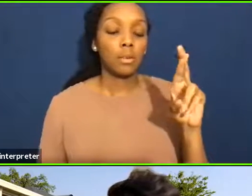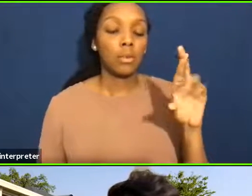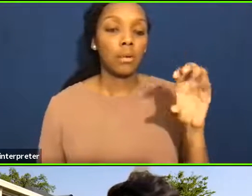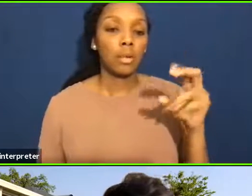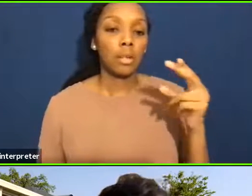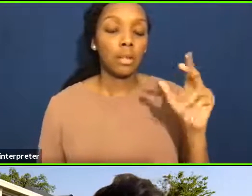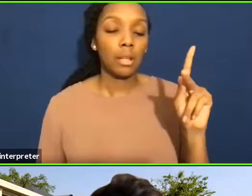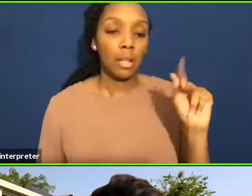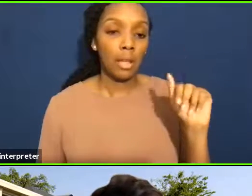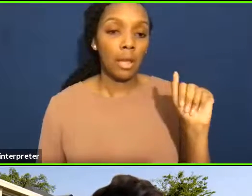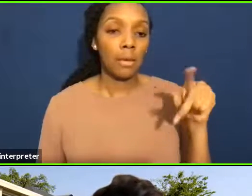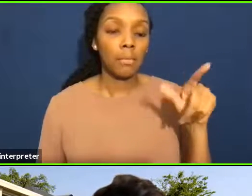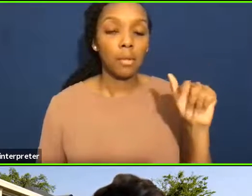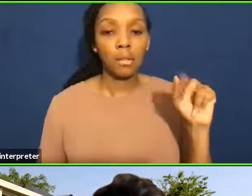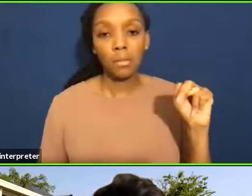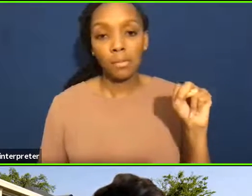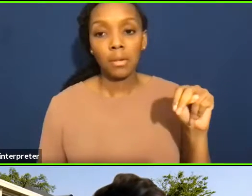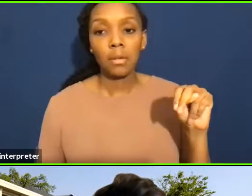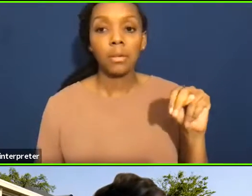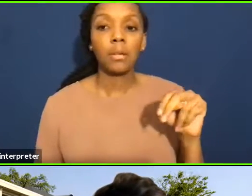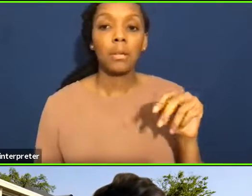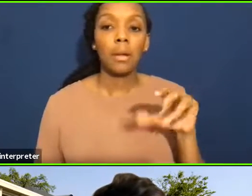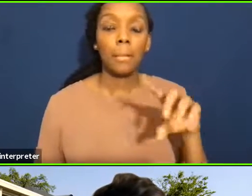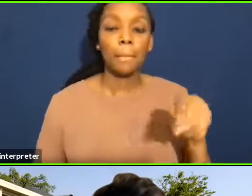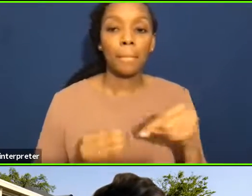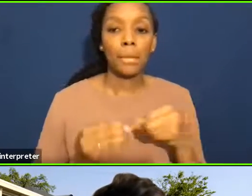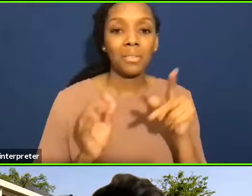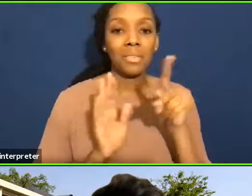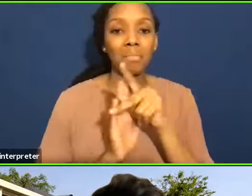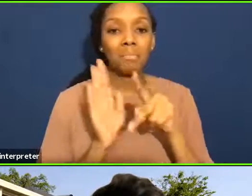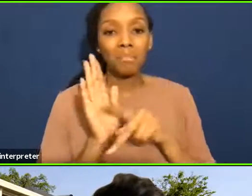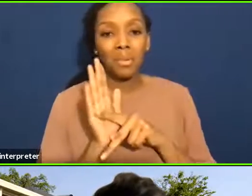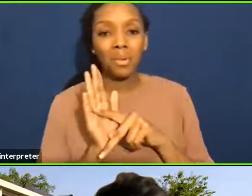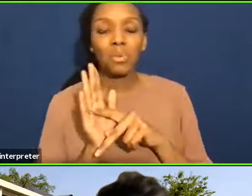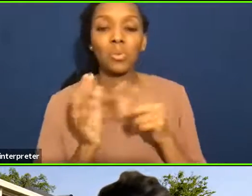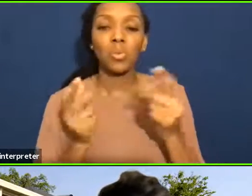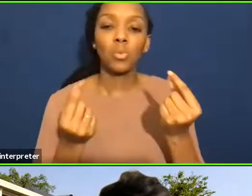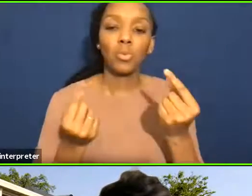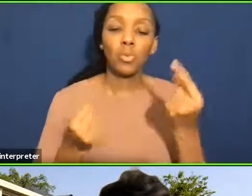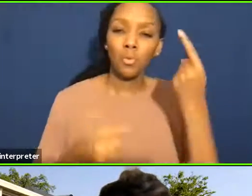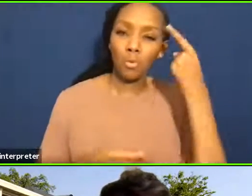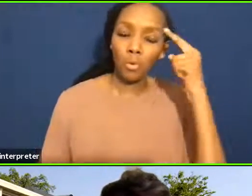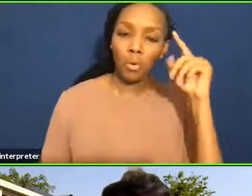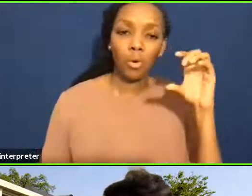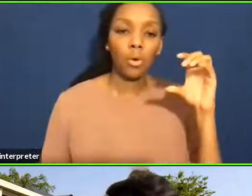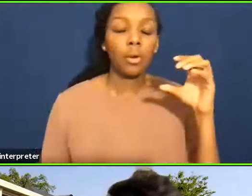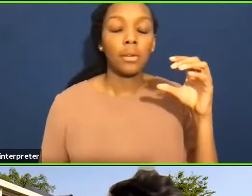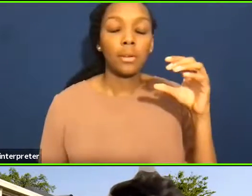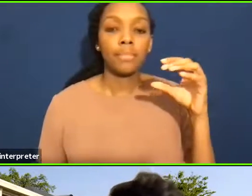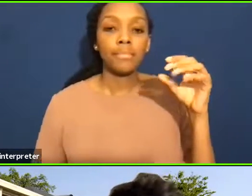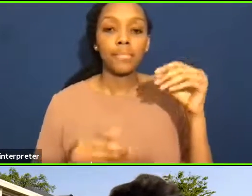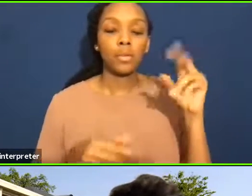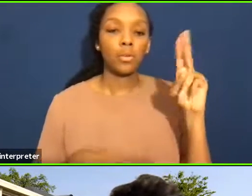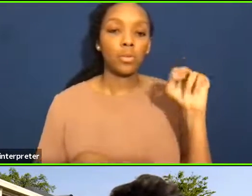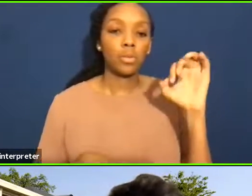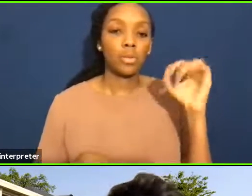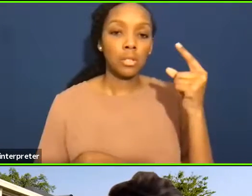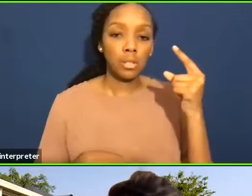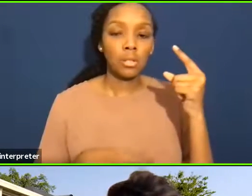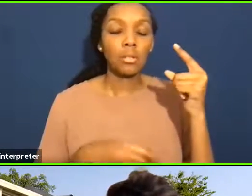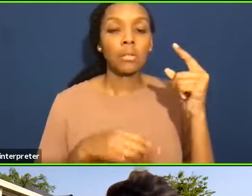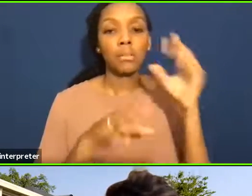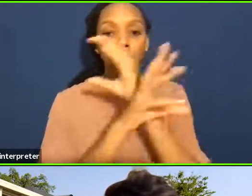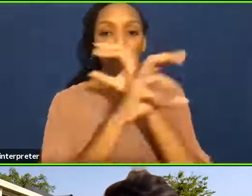chancellor's selection policy, about what we were doing, and what we were hoping to be able to encourage students